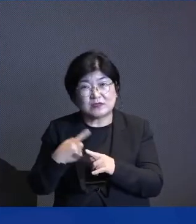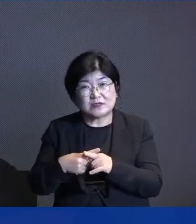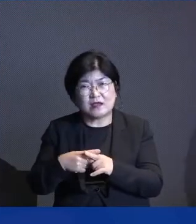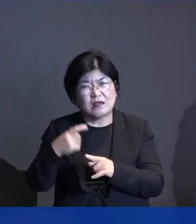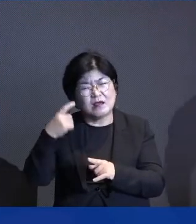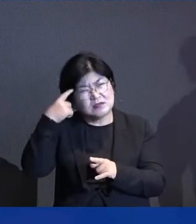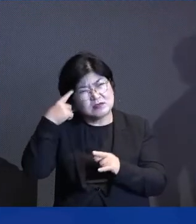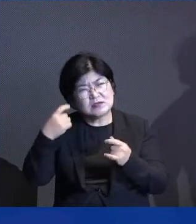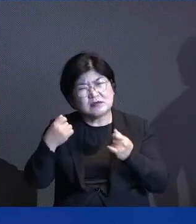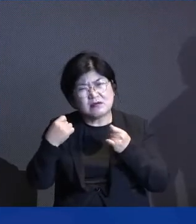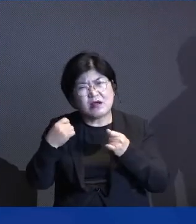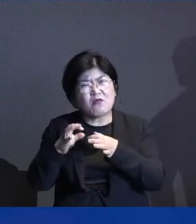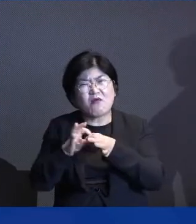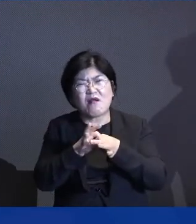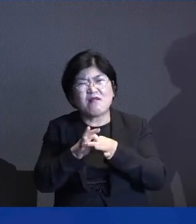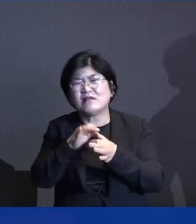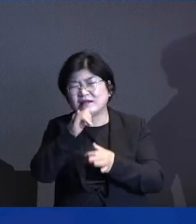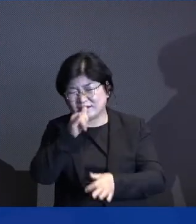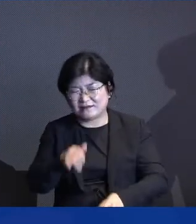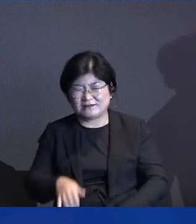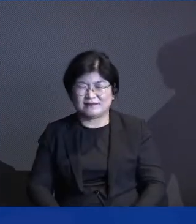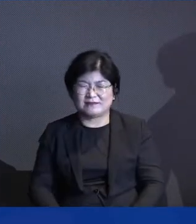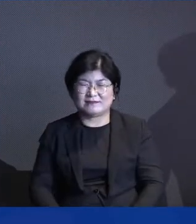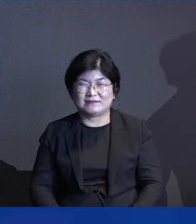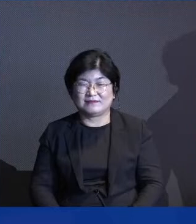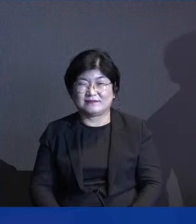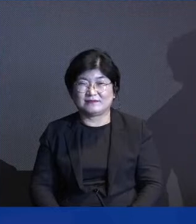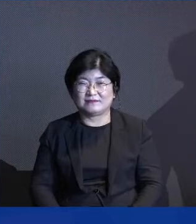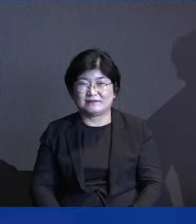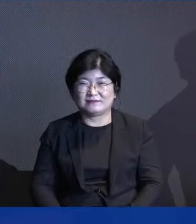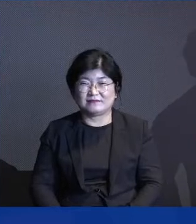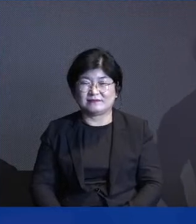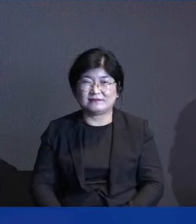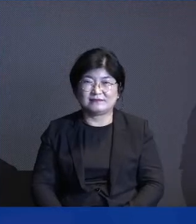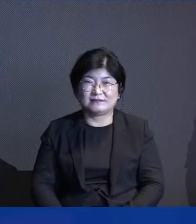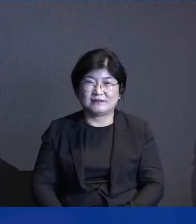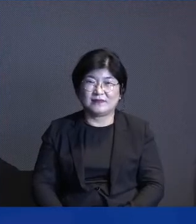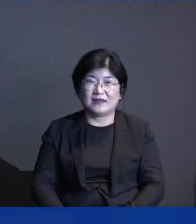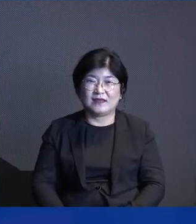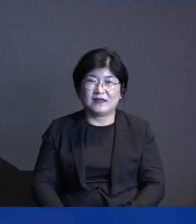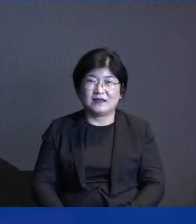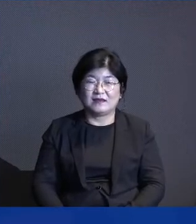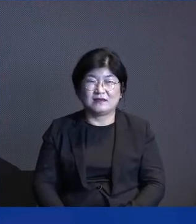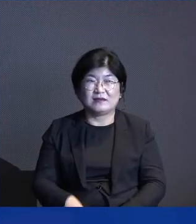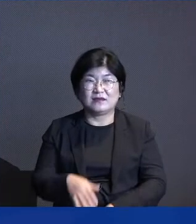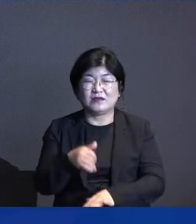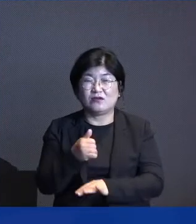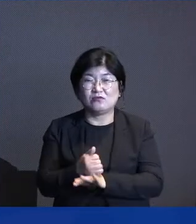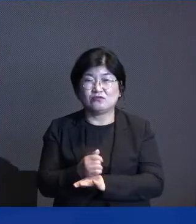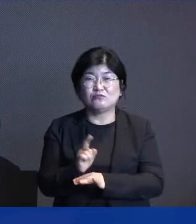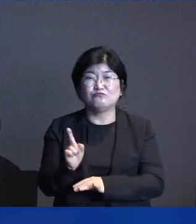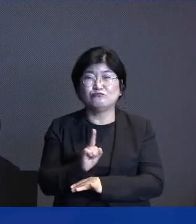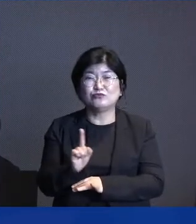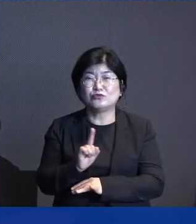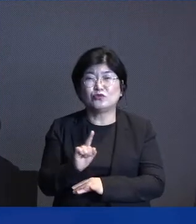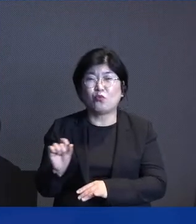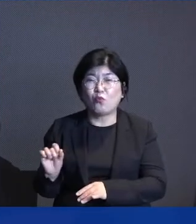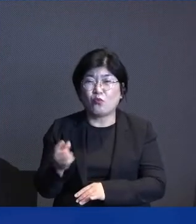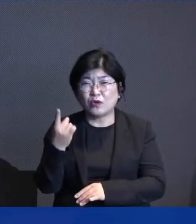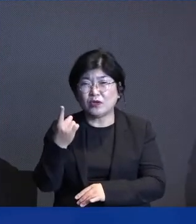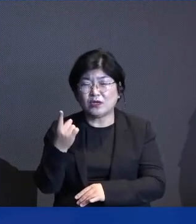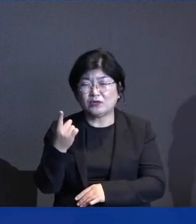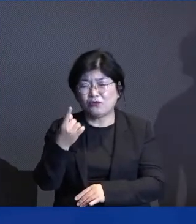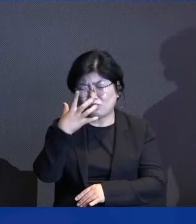on what are some of the factors that cause depressive symptoms or